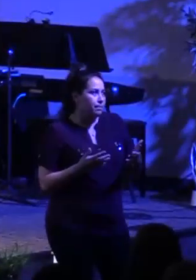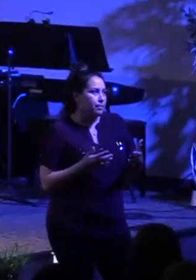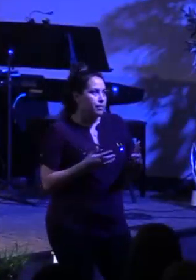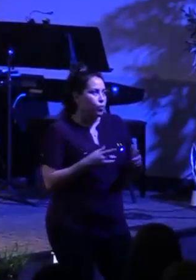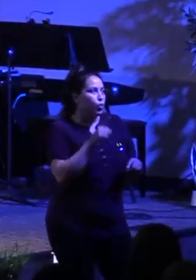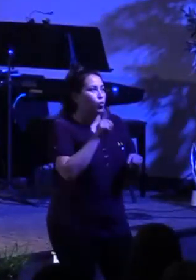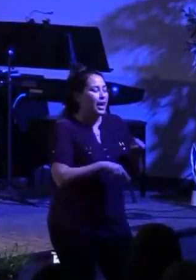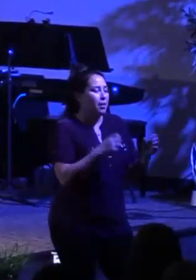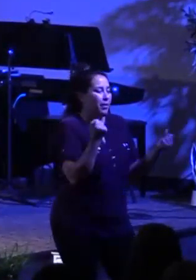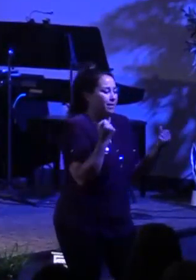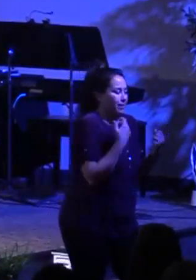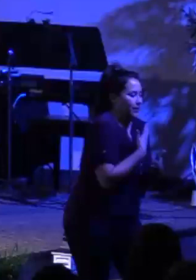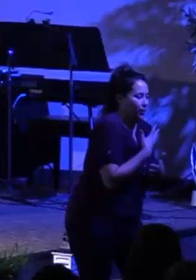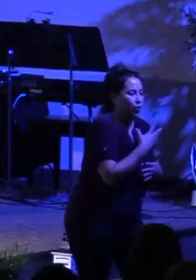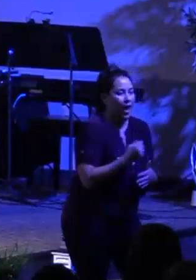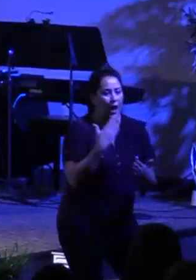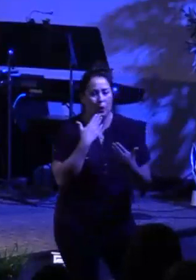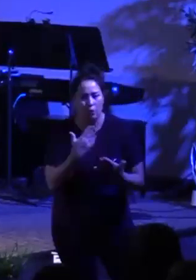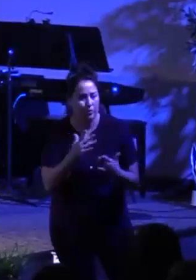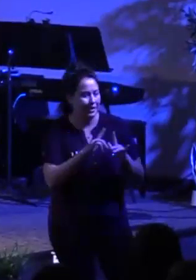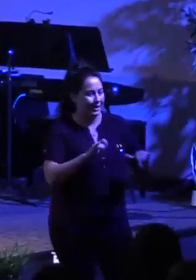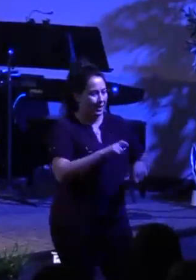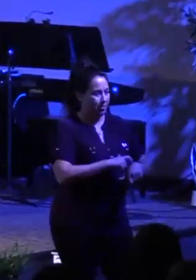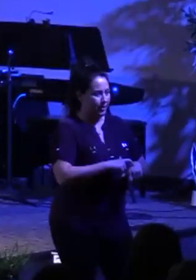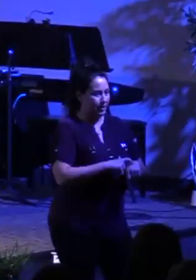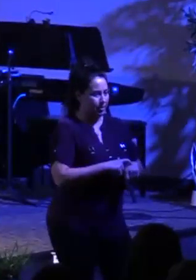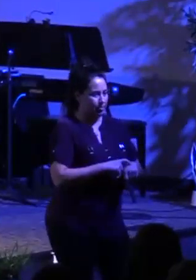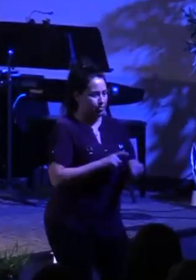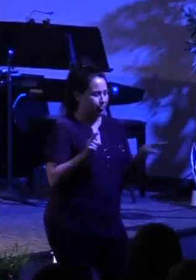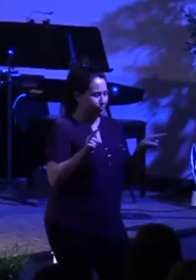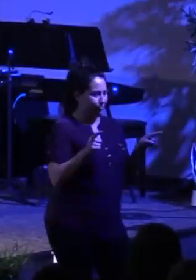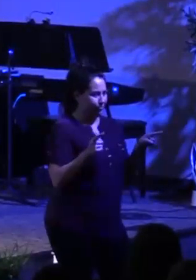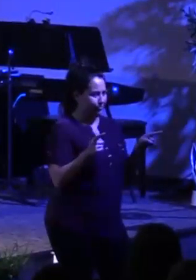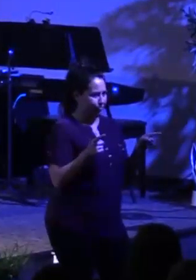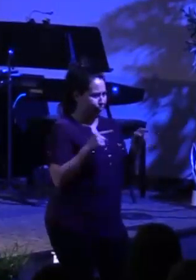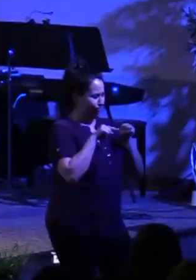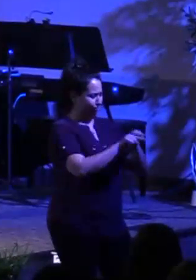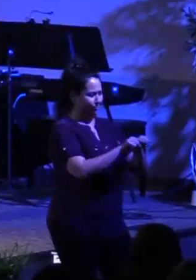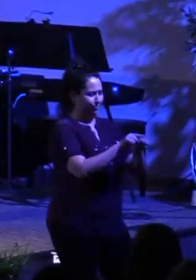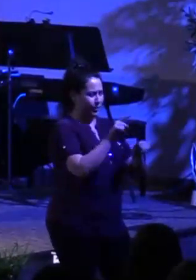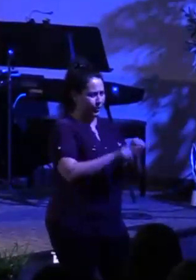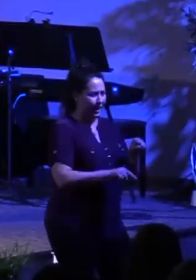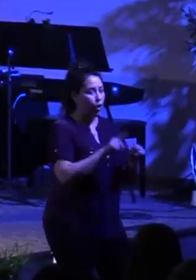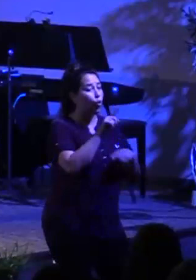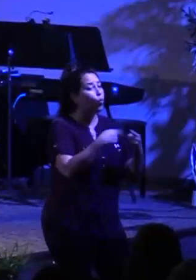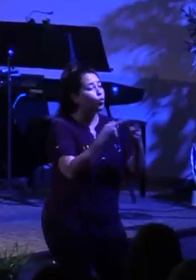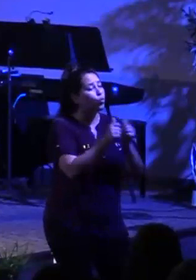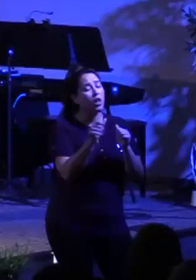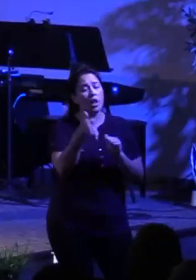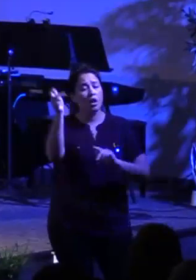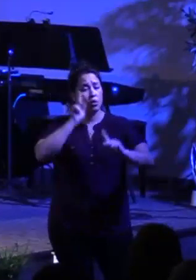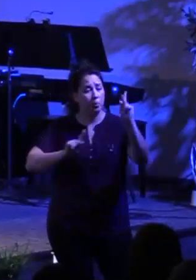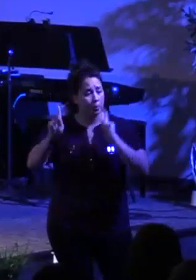fearful and grateful at the same time. Those things don't go together. When you're with other people who serve you and you love them, you